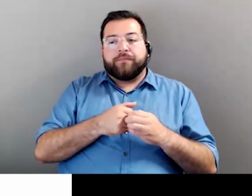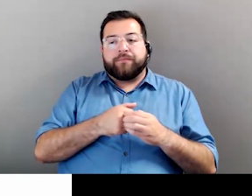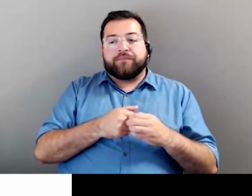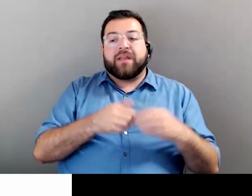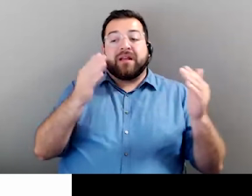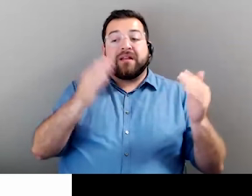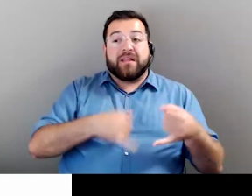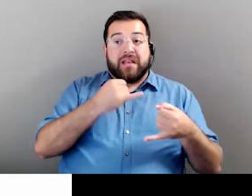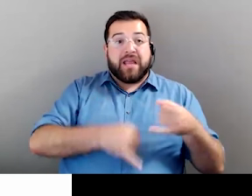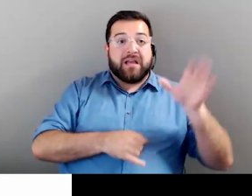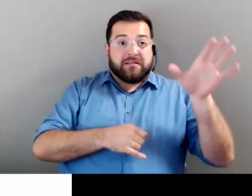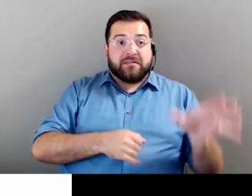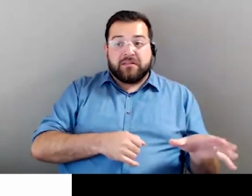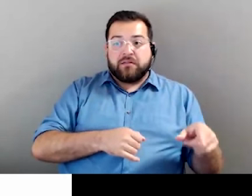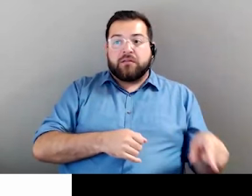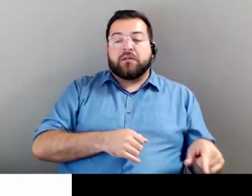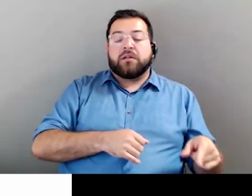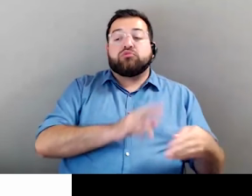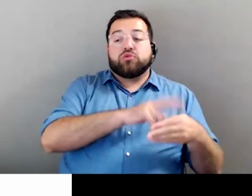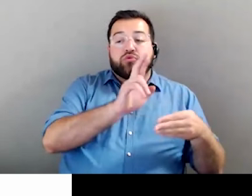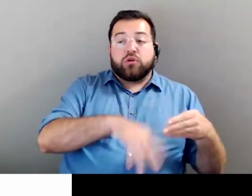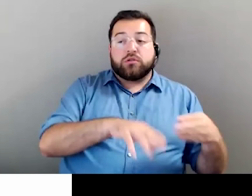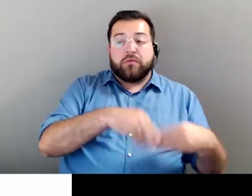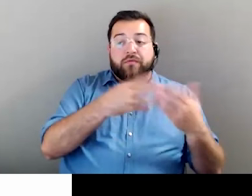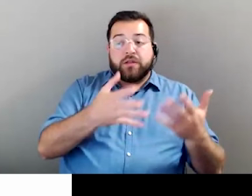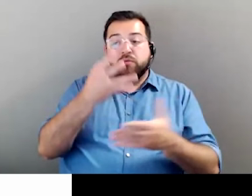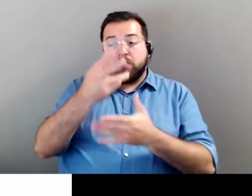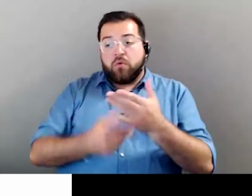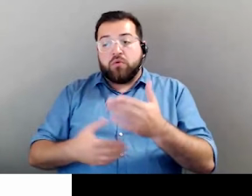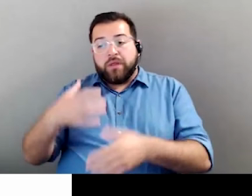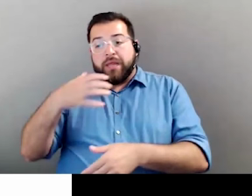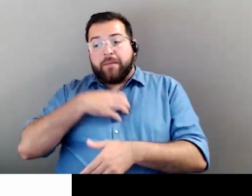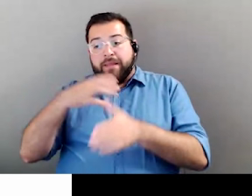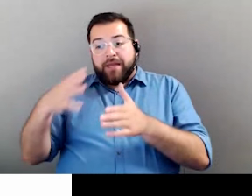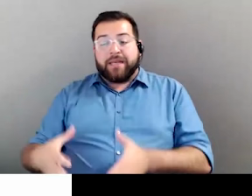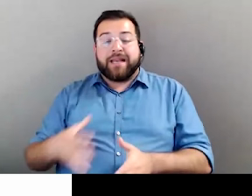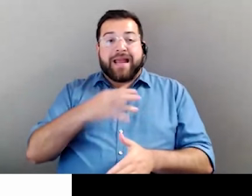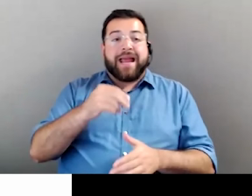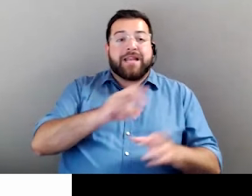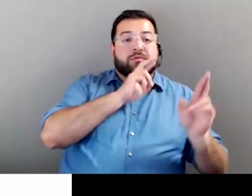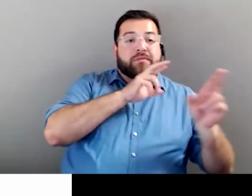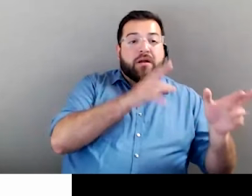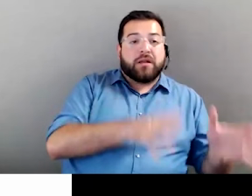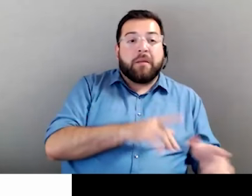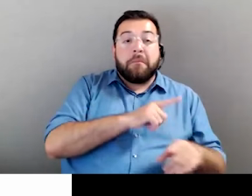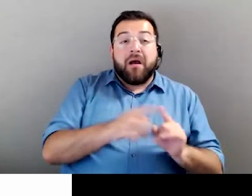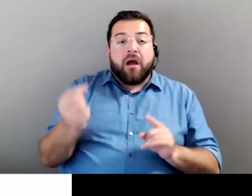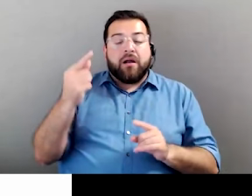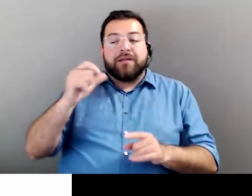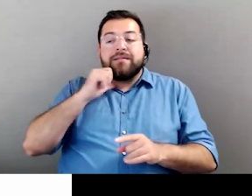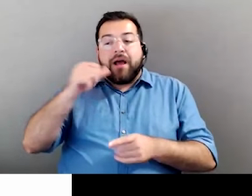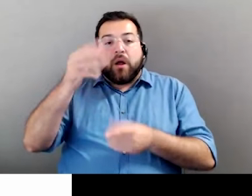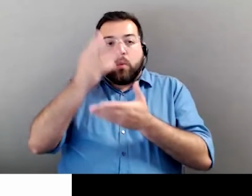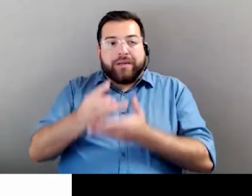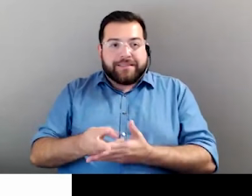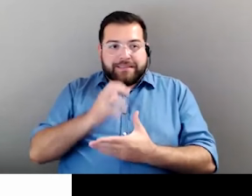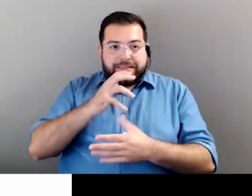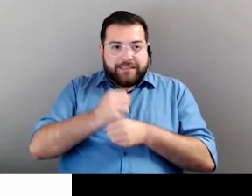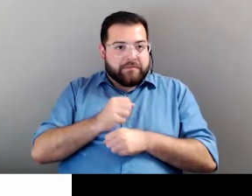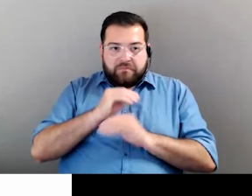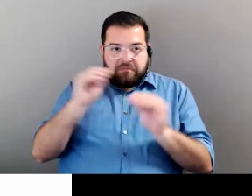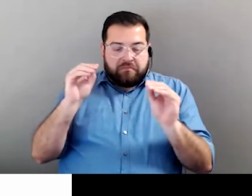both the complainant and the respondent, but not the witnesses. So any, I guess, documentation we'll give